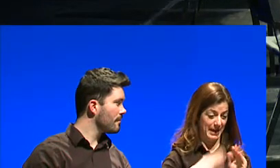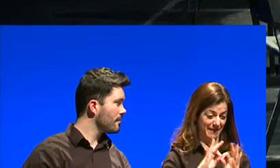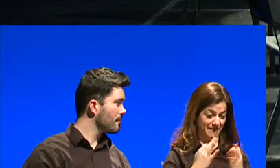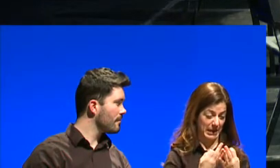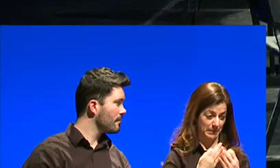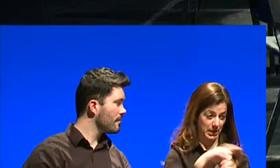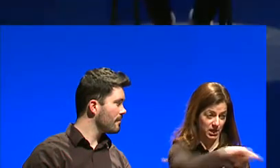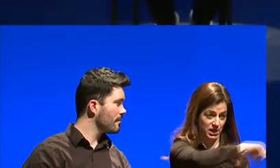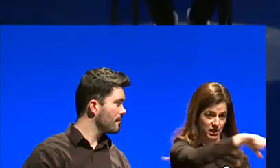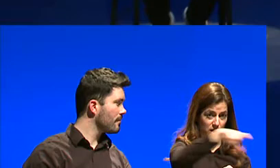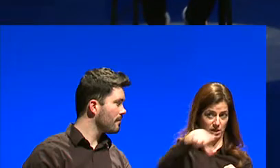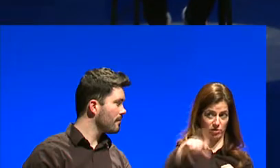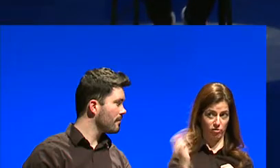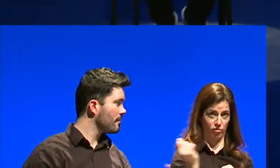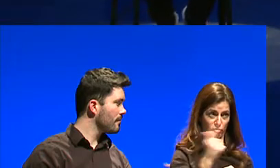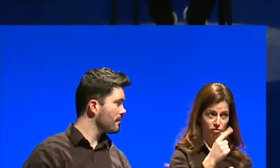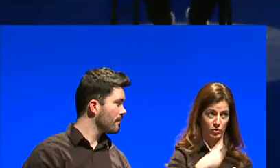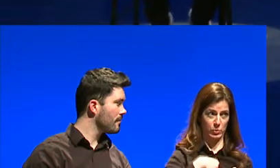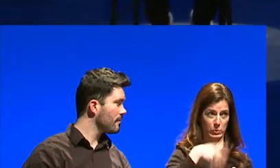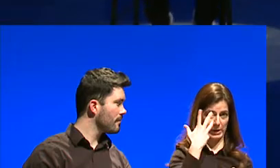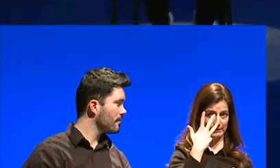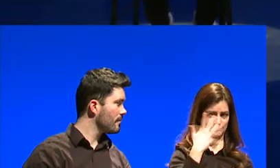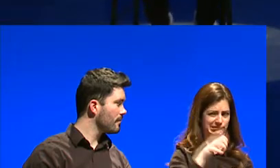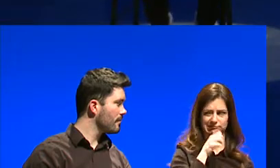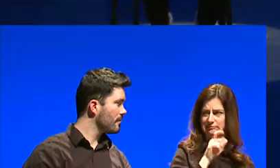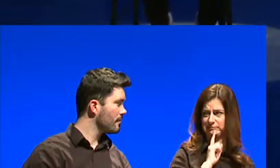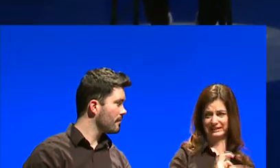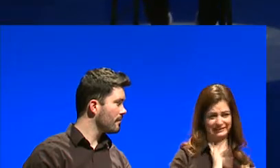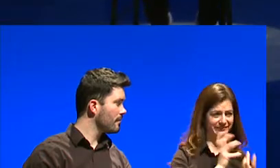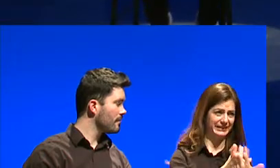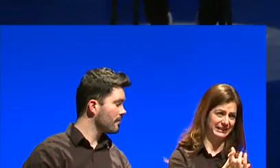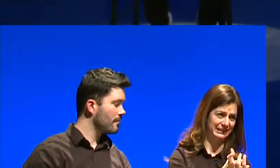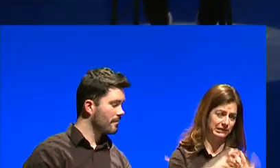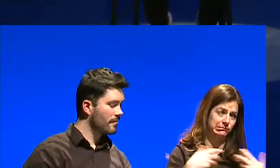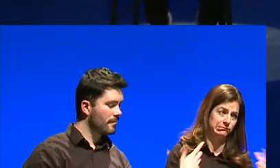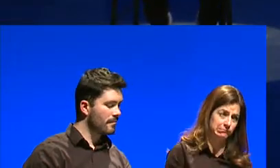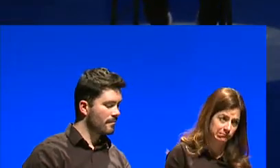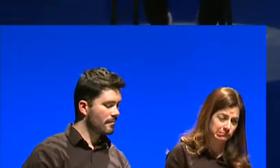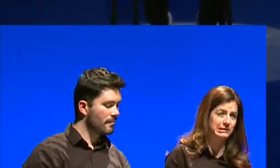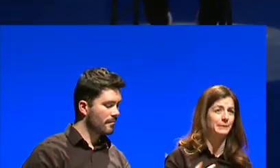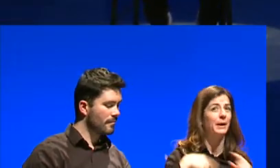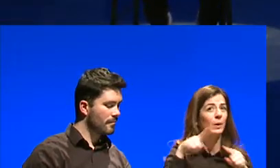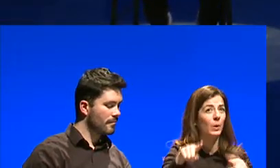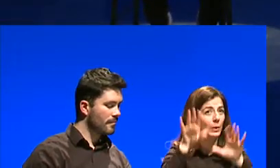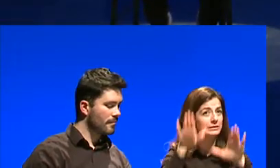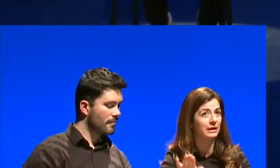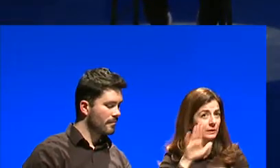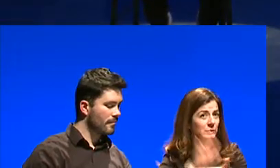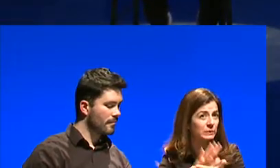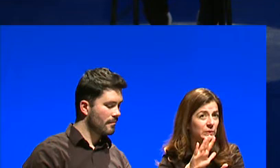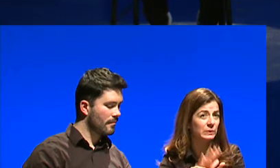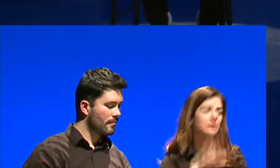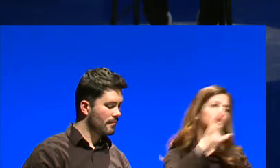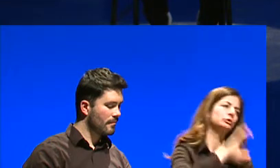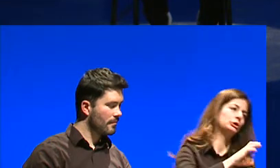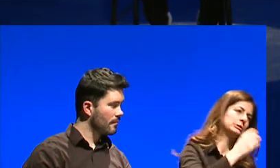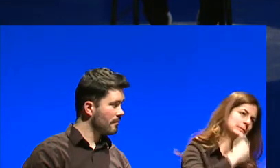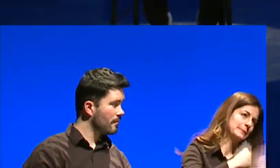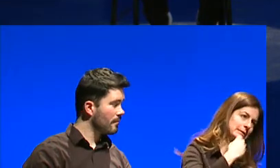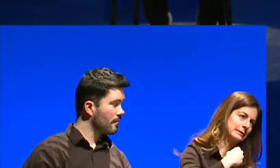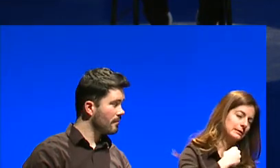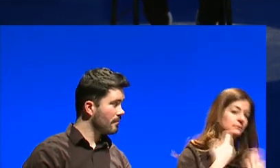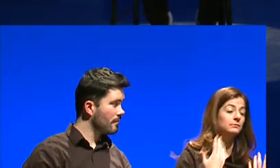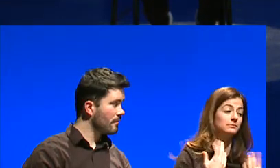there. We don't really fit in. My childhood revolves around Sunday school and church picnics. At the picnics, it is